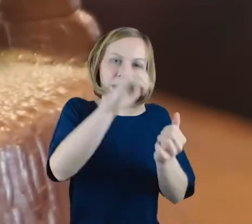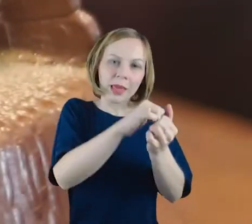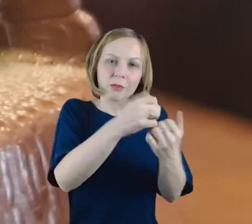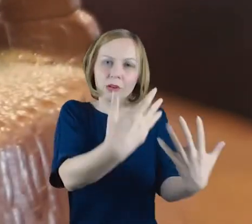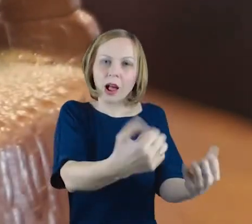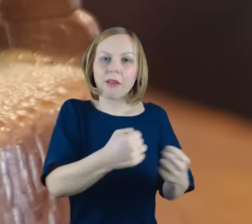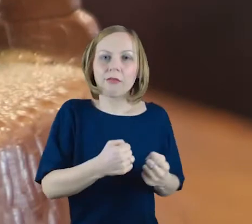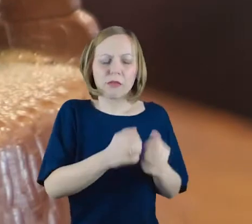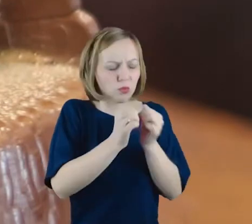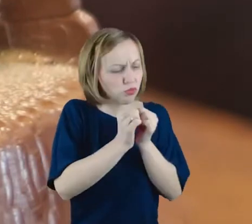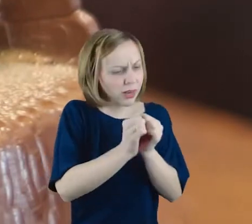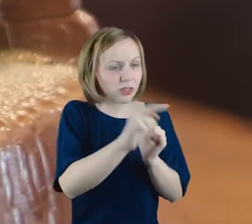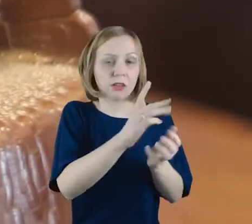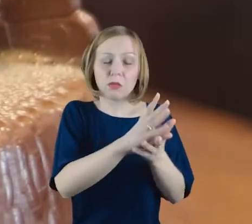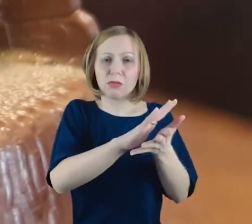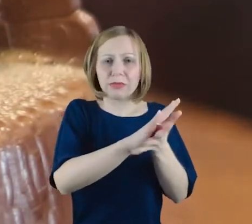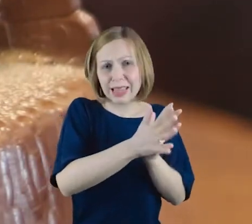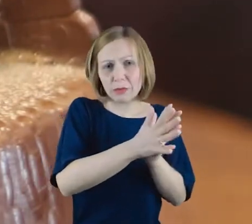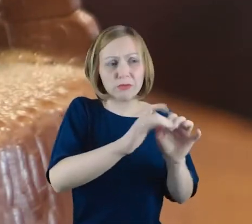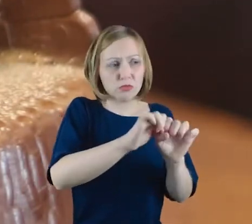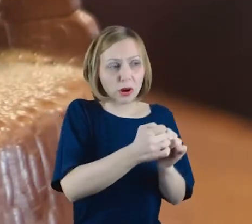memories, even though it's a bit broken.